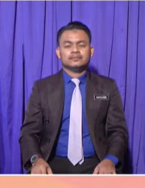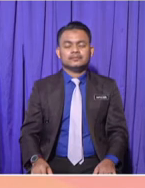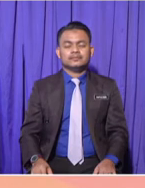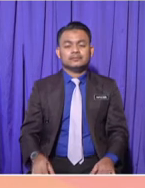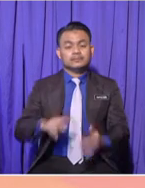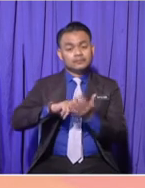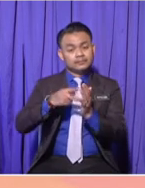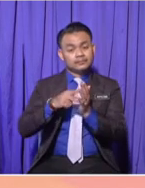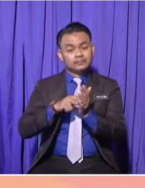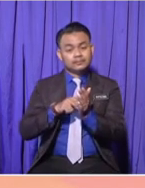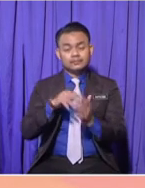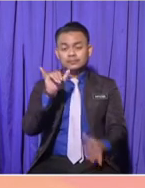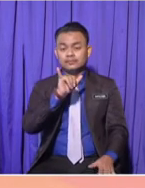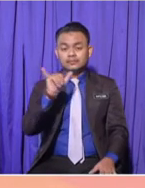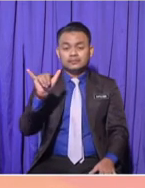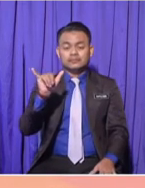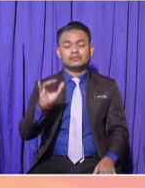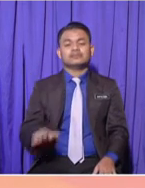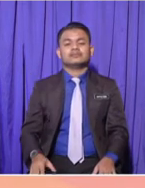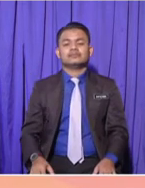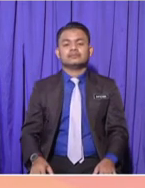them all together.